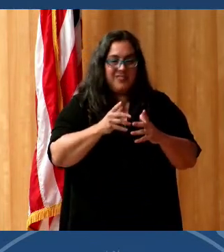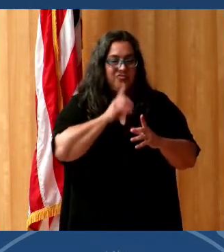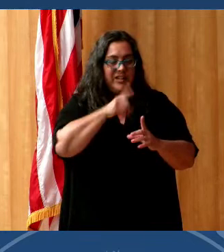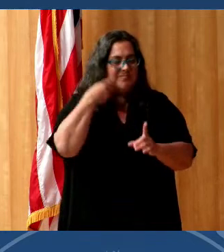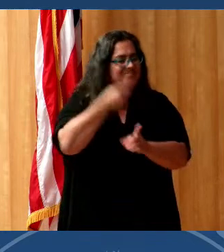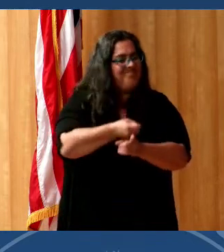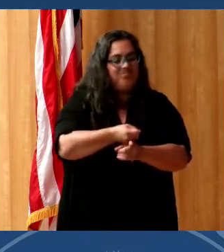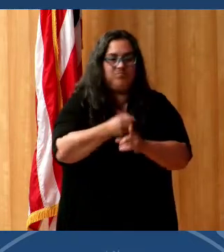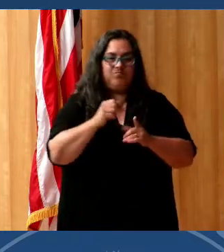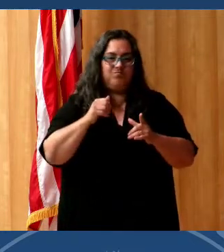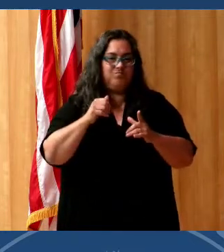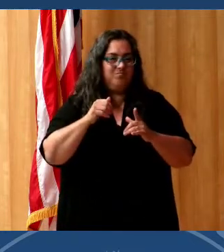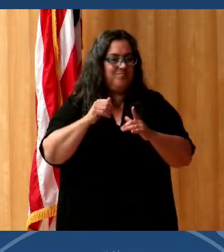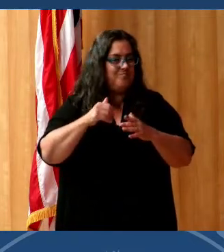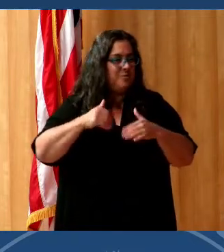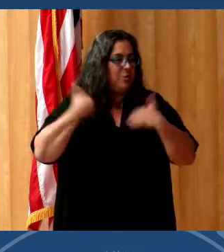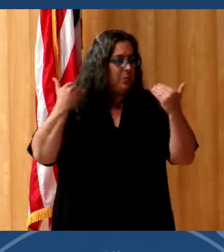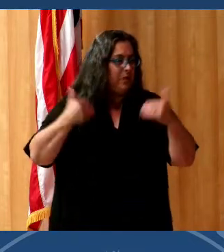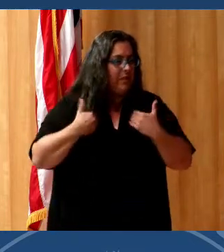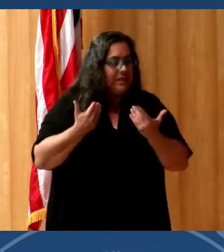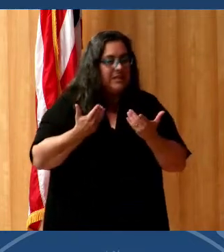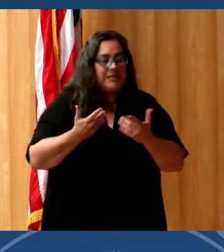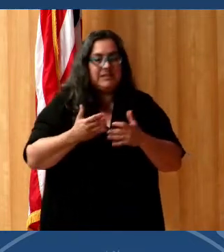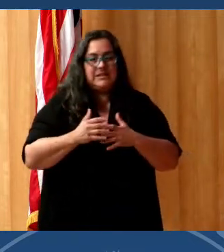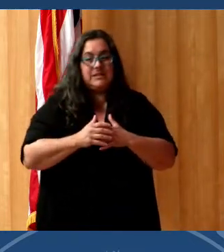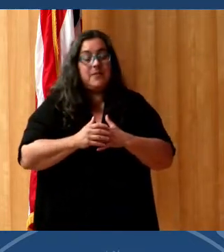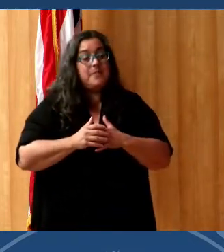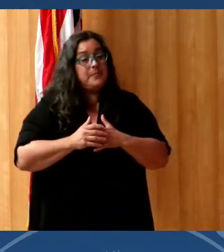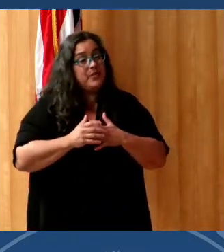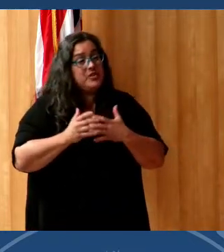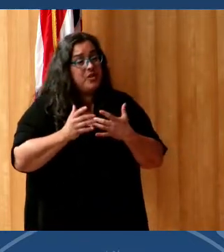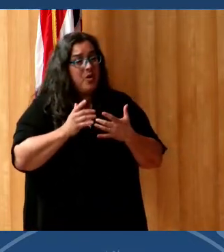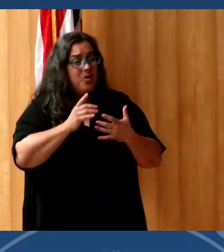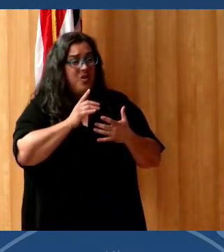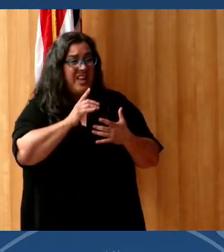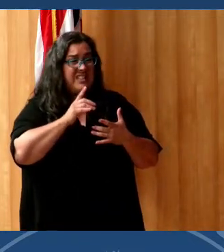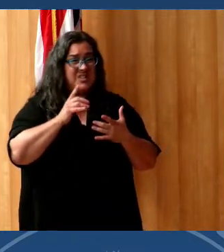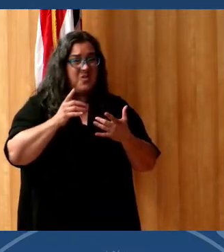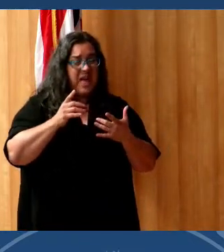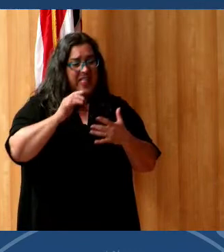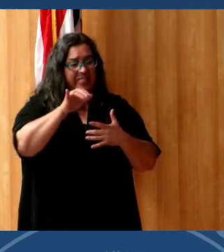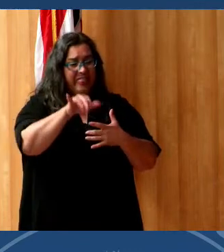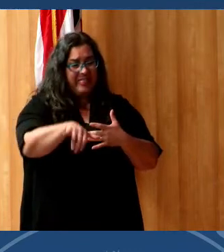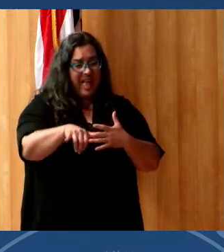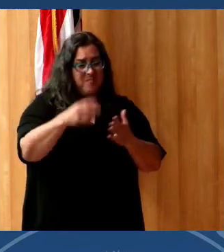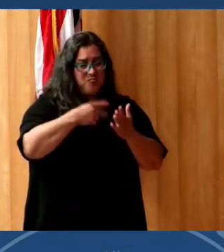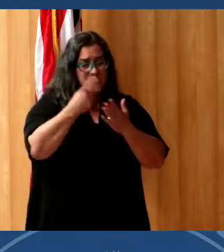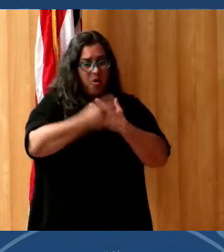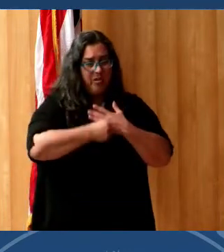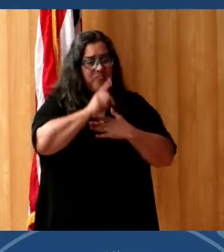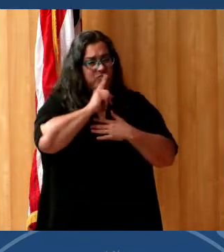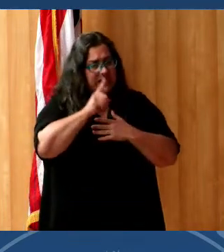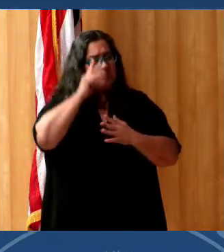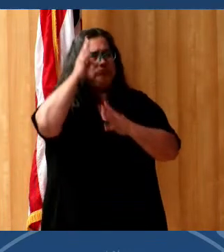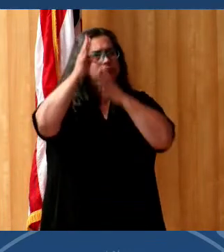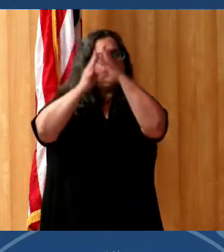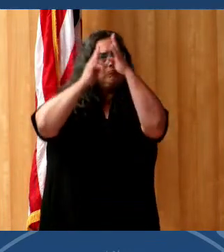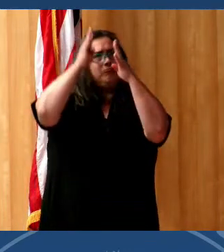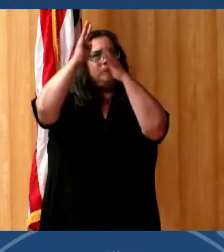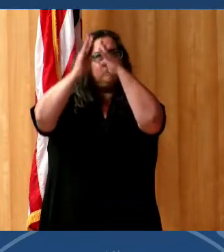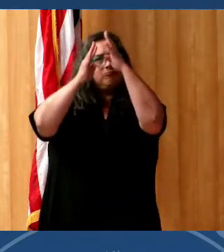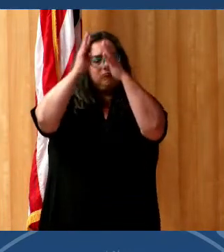exacerbated a gap for them. And so this was like a creative program. It was one that